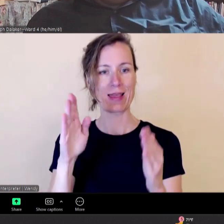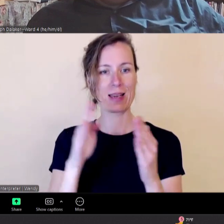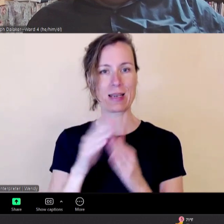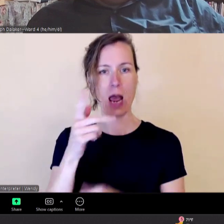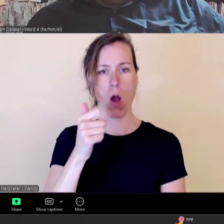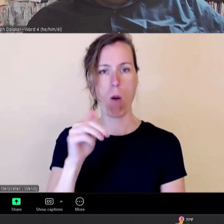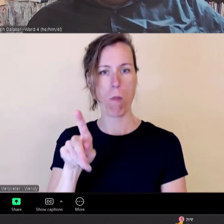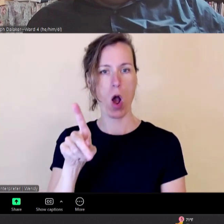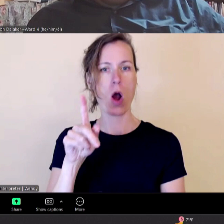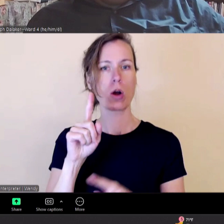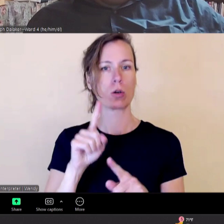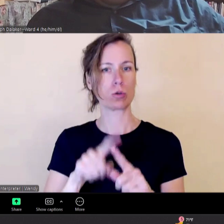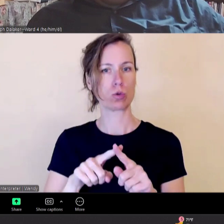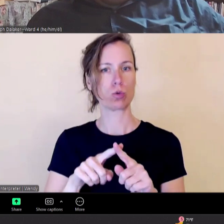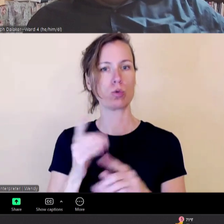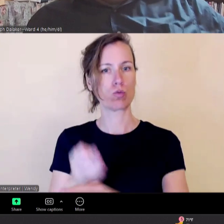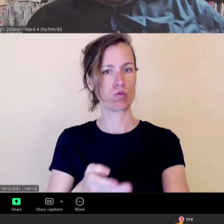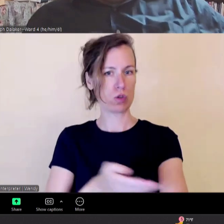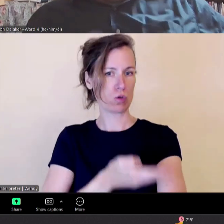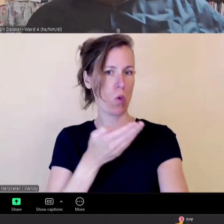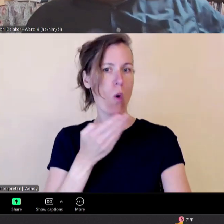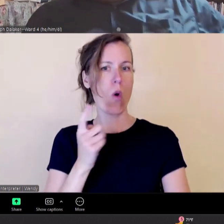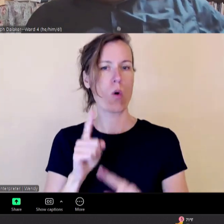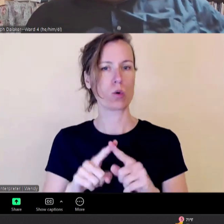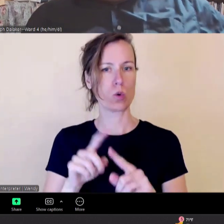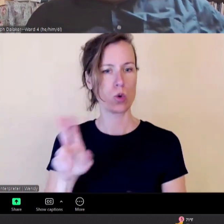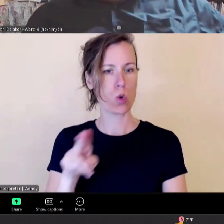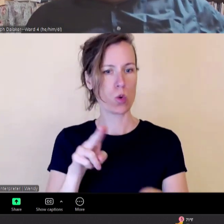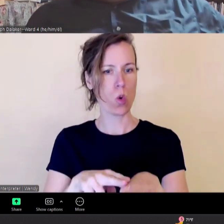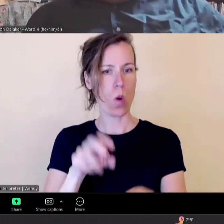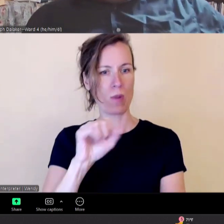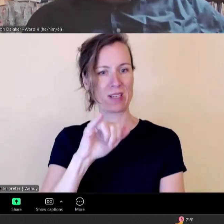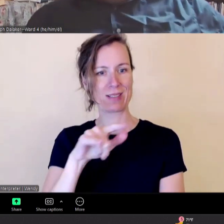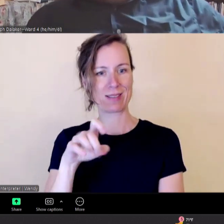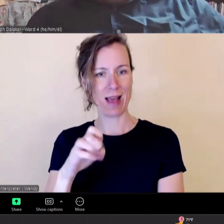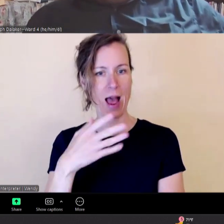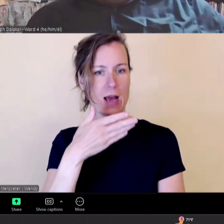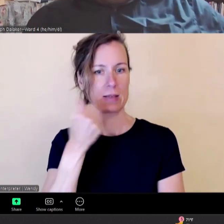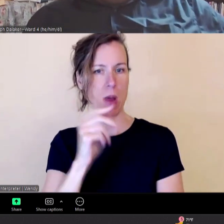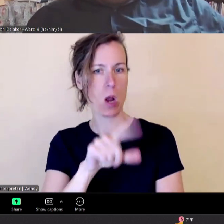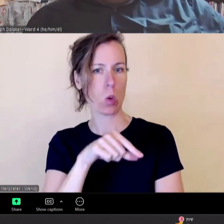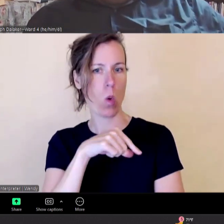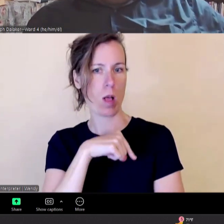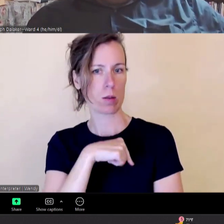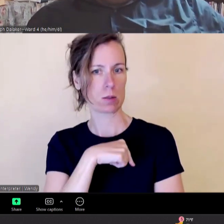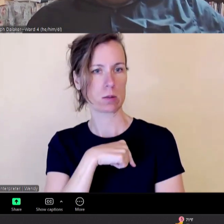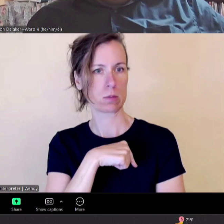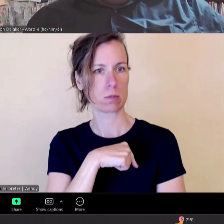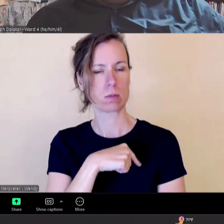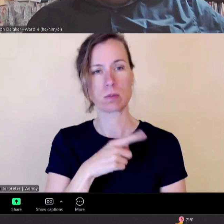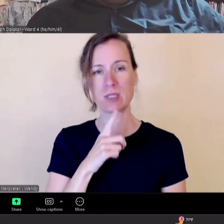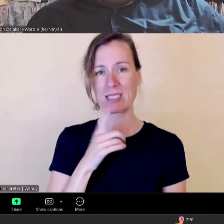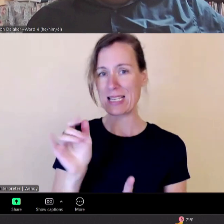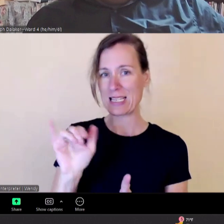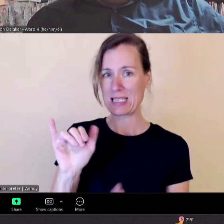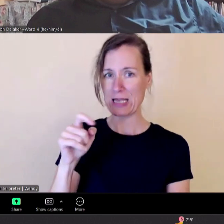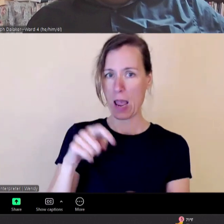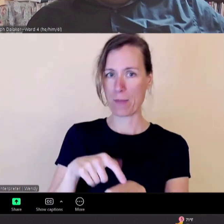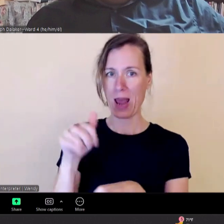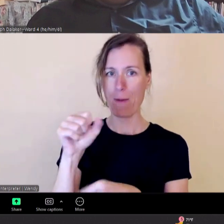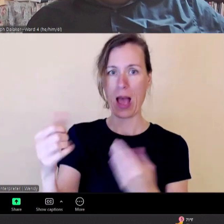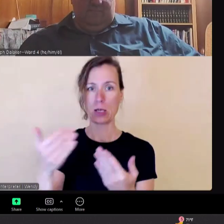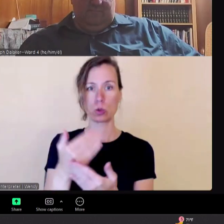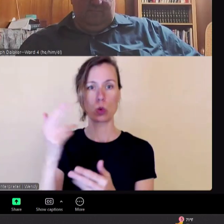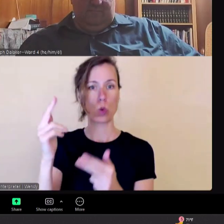normal size and better quality, and I wasn't sure if that was going to be at the same time as the new building opens or happen a